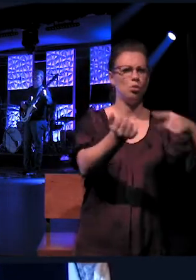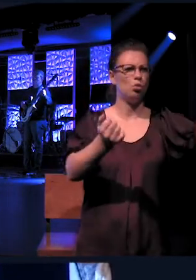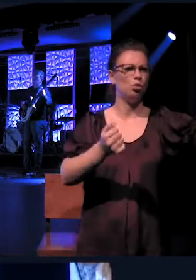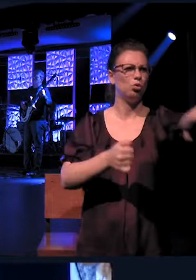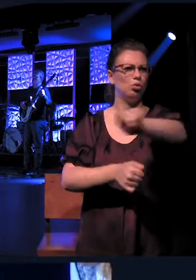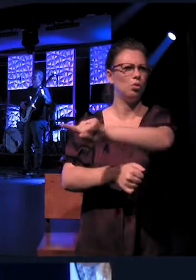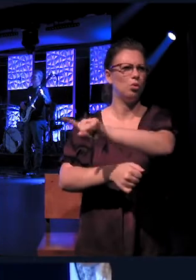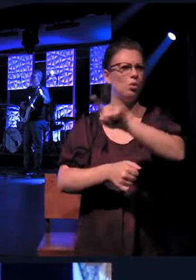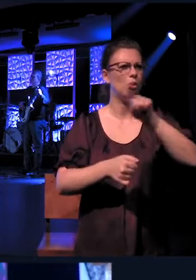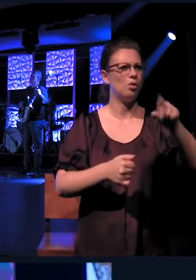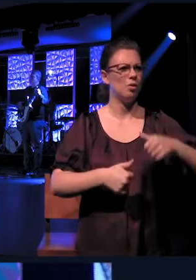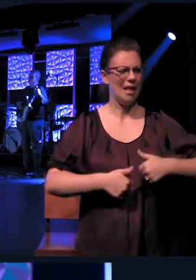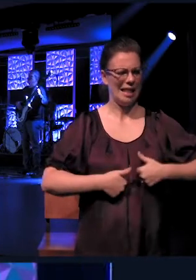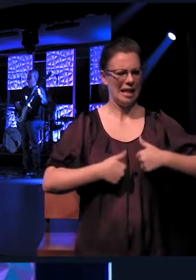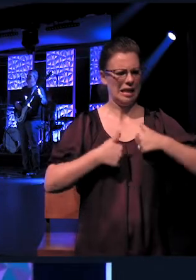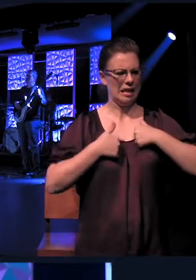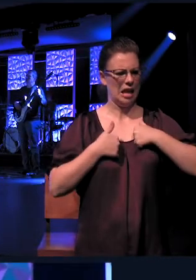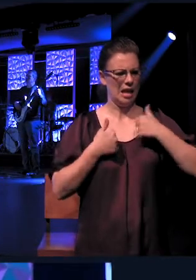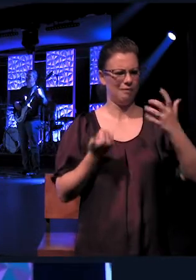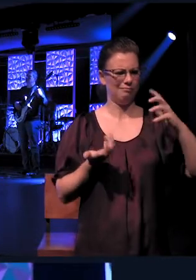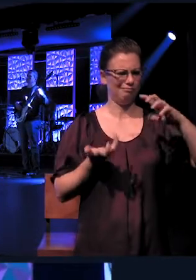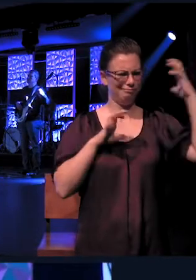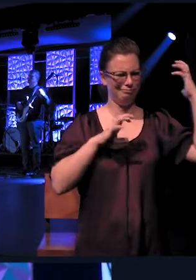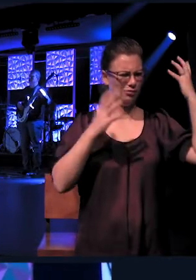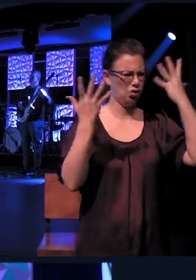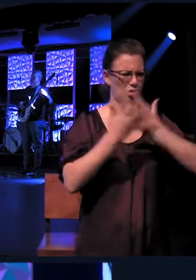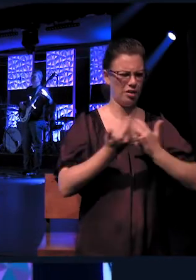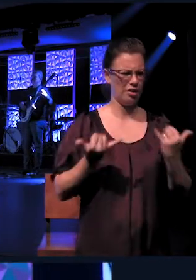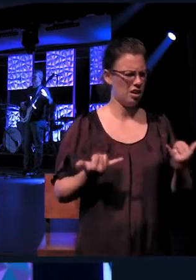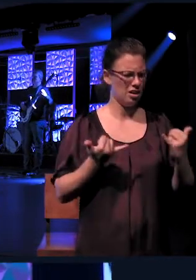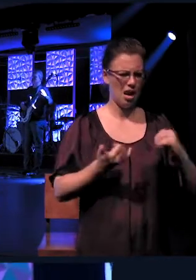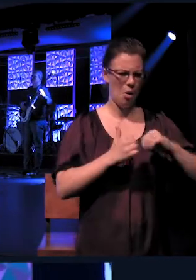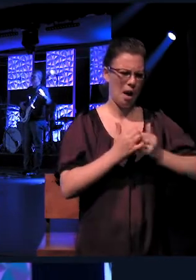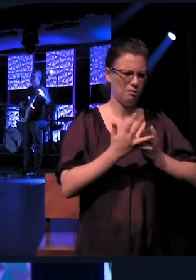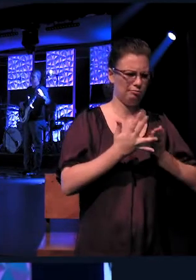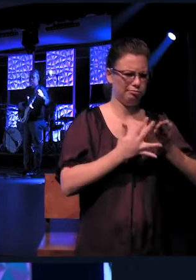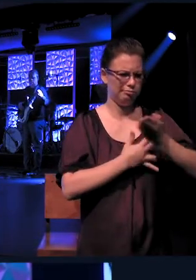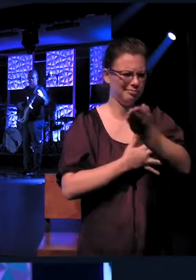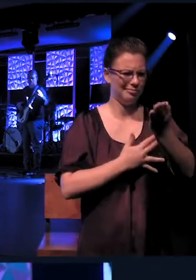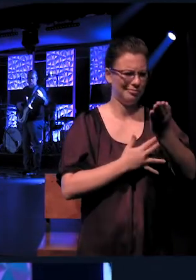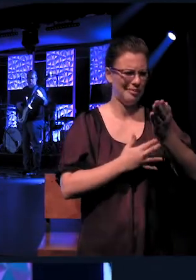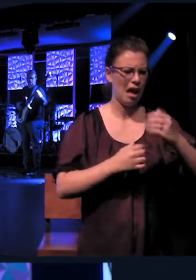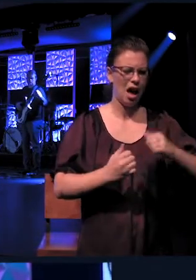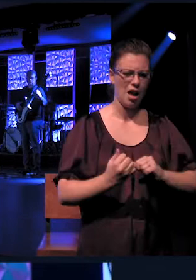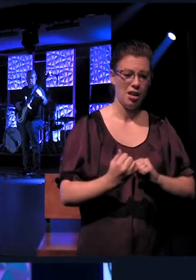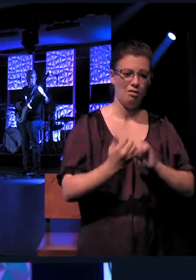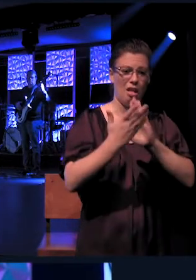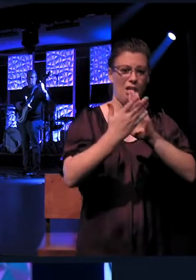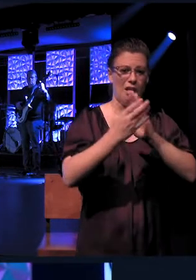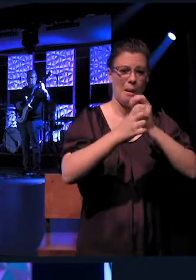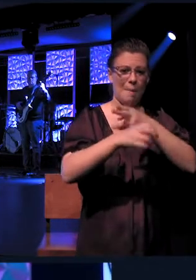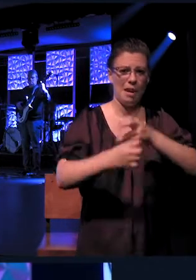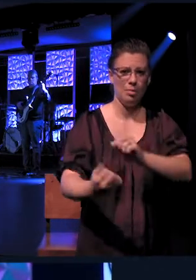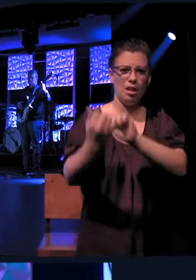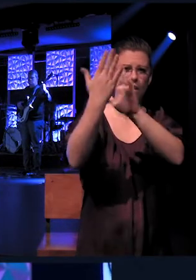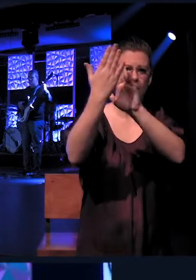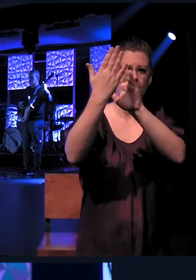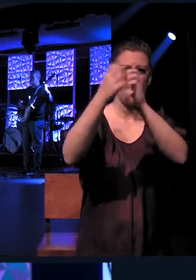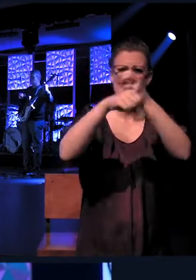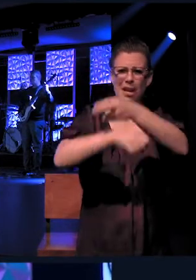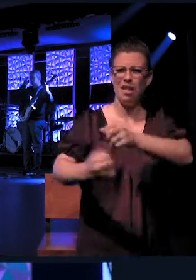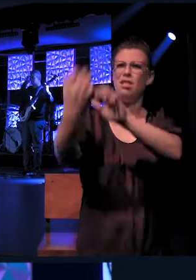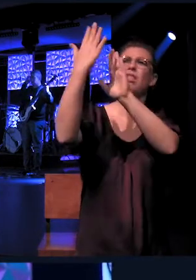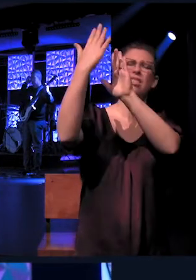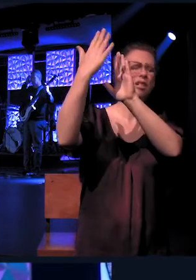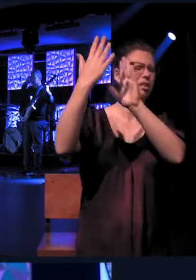would describe your life as like, man, things seem really dark. I can't find my way out. I keep bumping into walls. And God's here today to tell